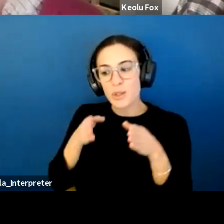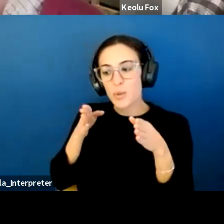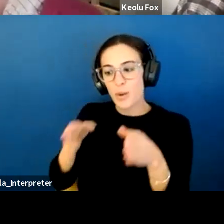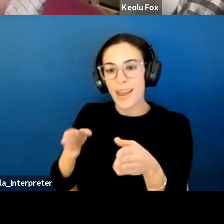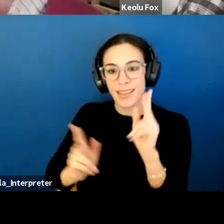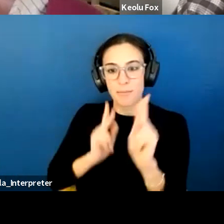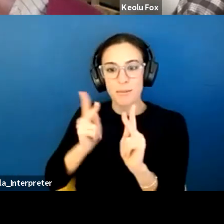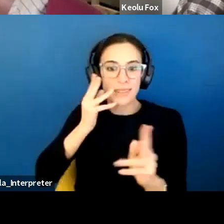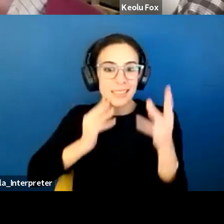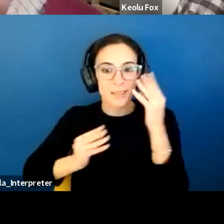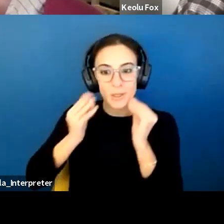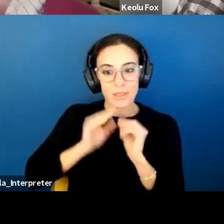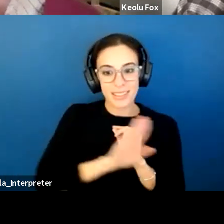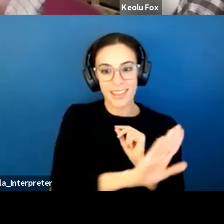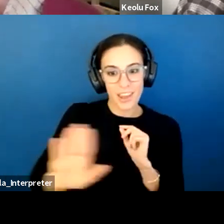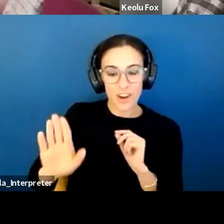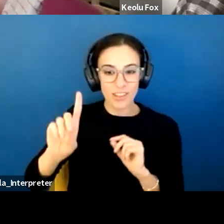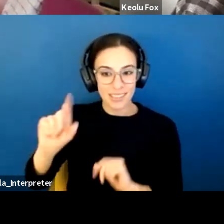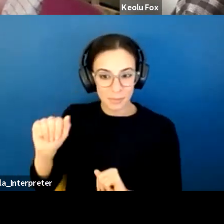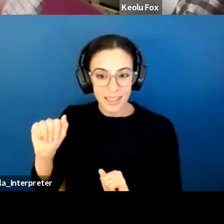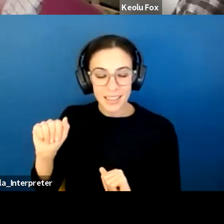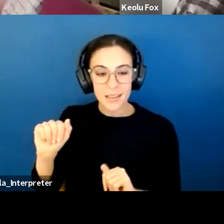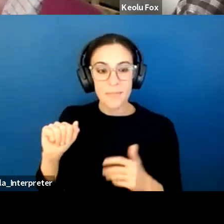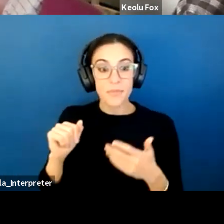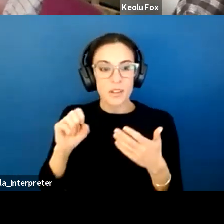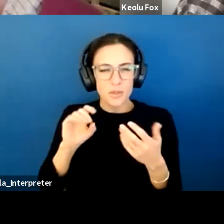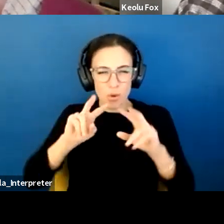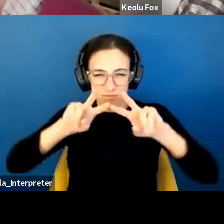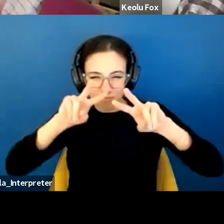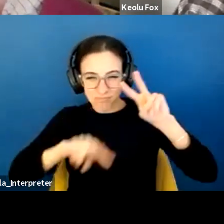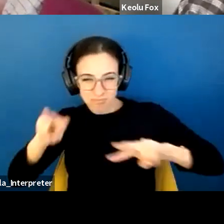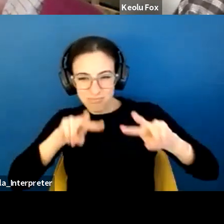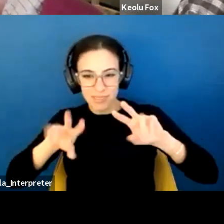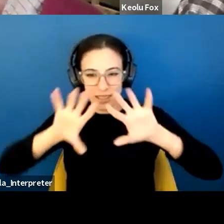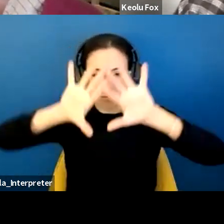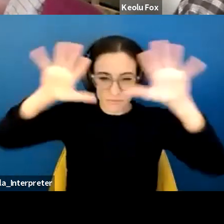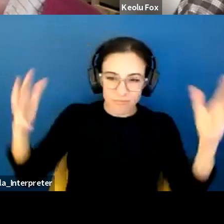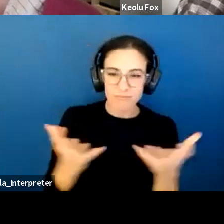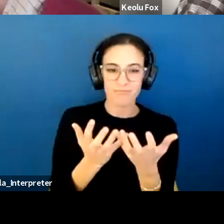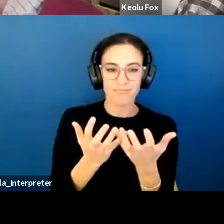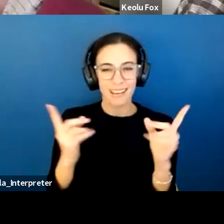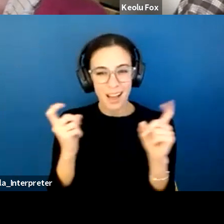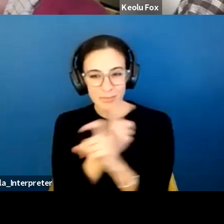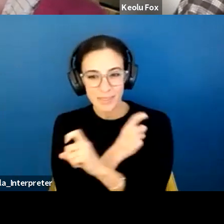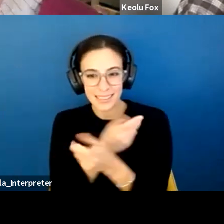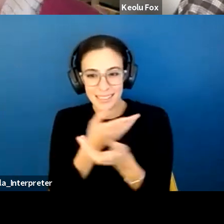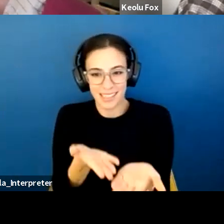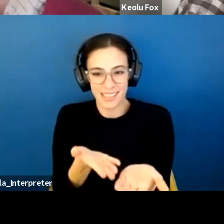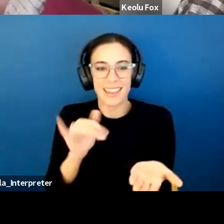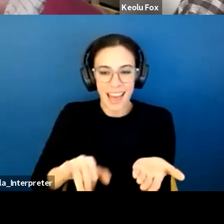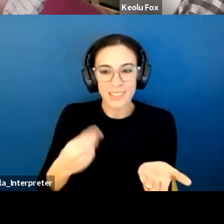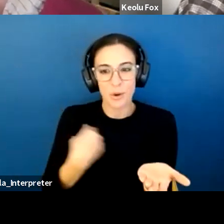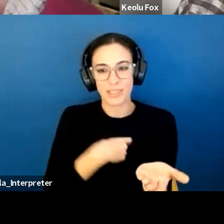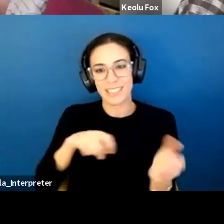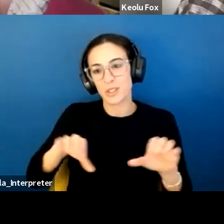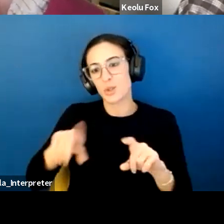experience flows. And so, you know, looking at the full complexity of all of that is what we need to do as we design technologies and